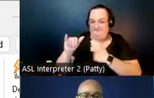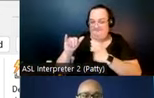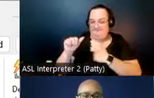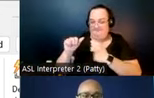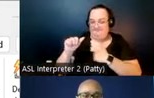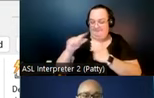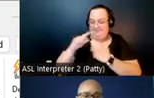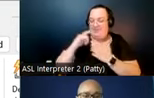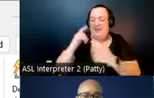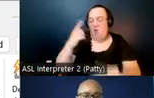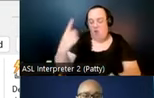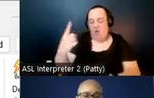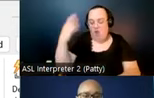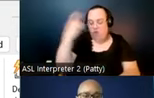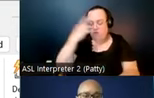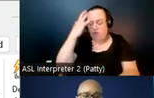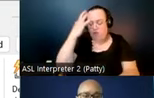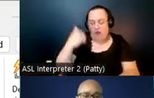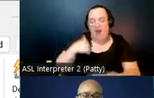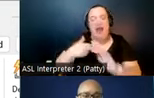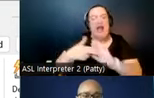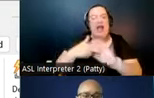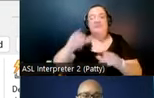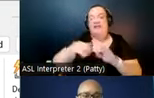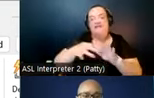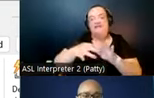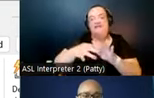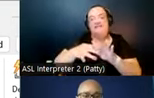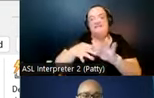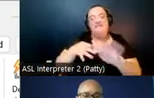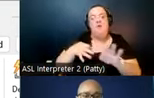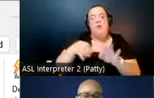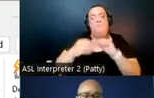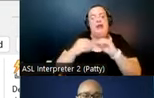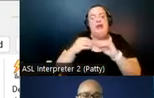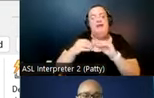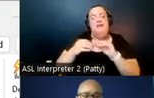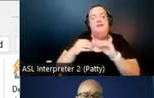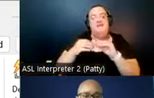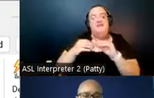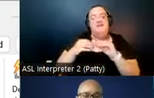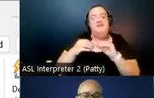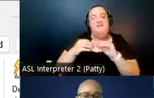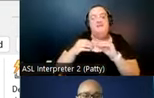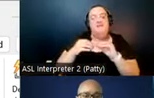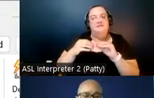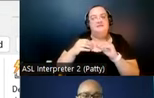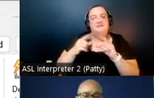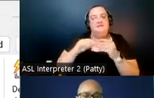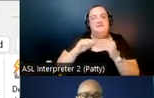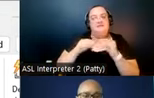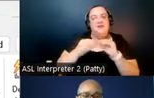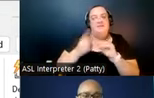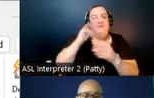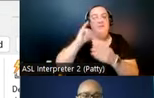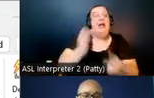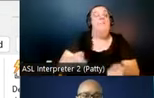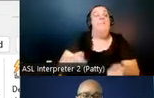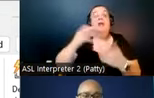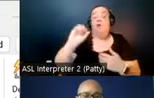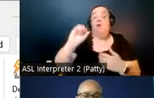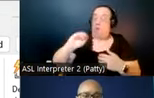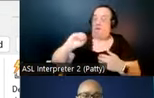and one of the reasons I highlighted the deferred maintenance number in the amount of OMPS